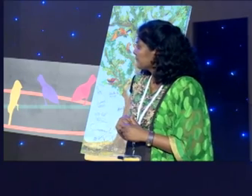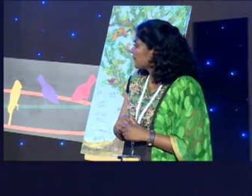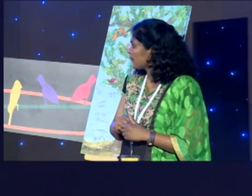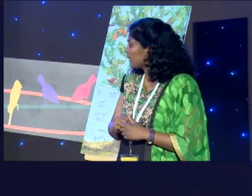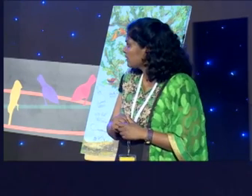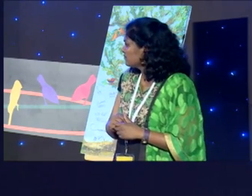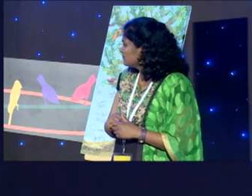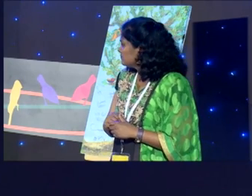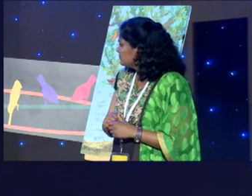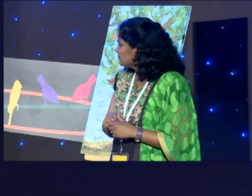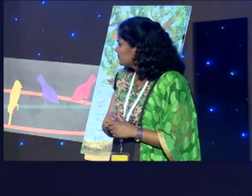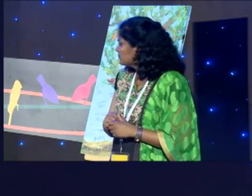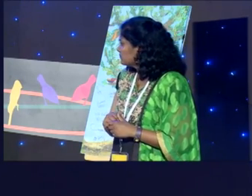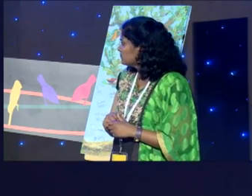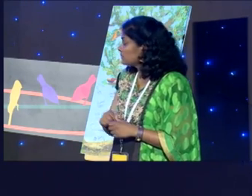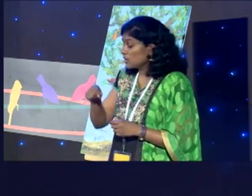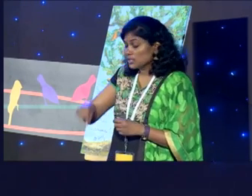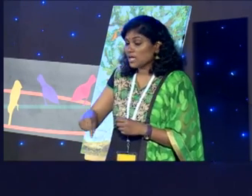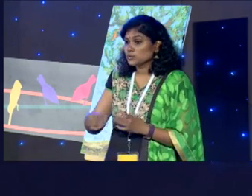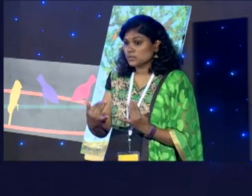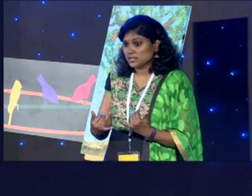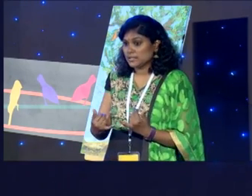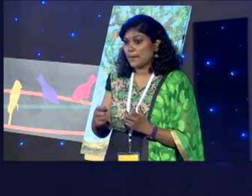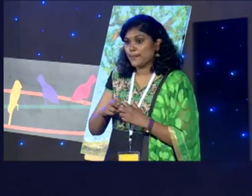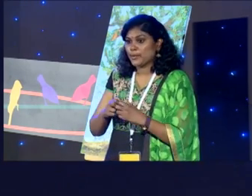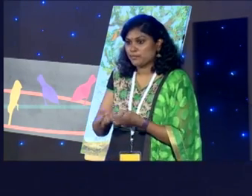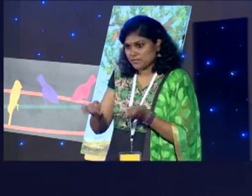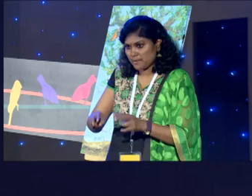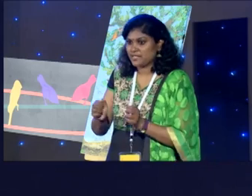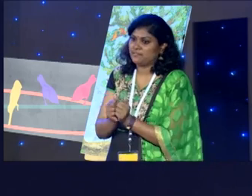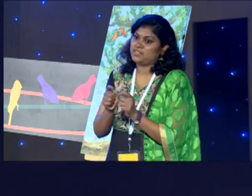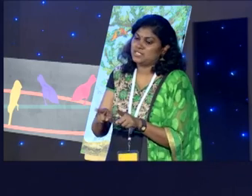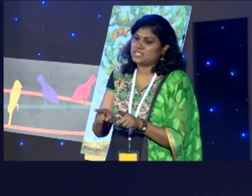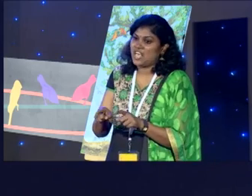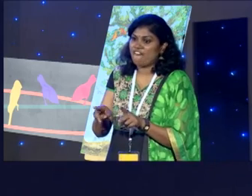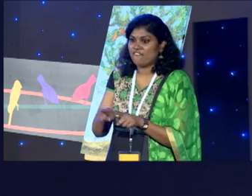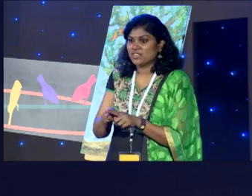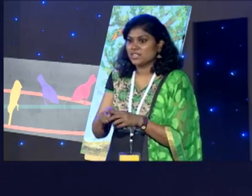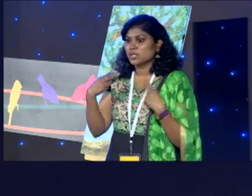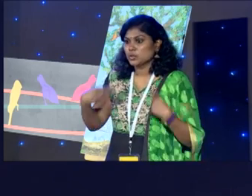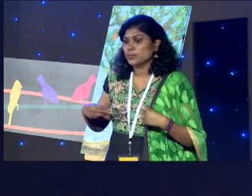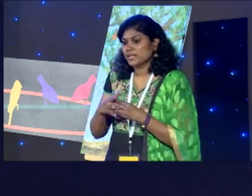the problems that are staring us in the face. Next slide.